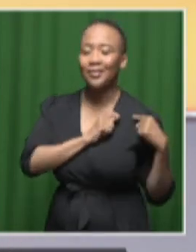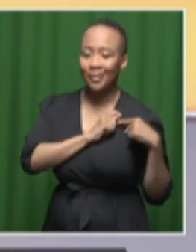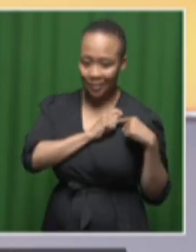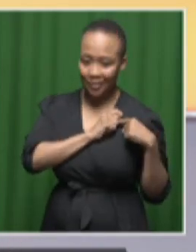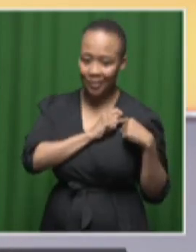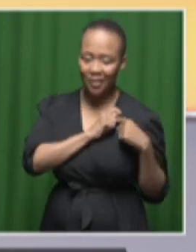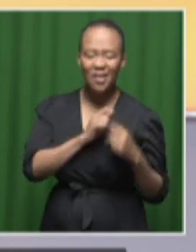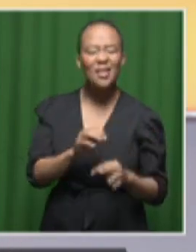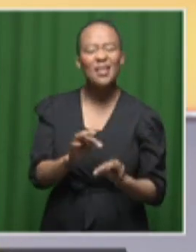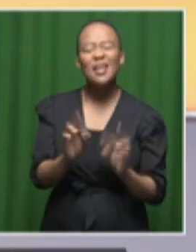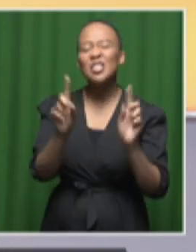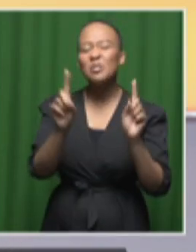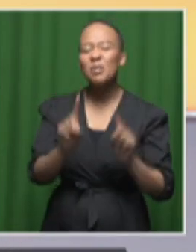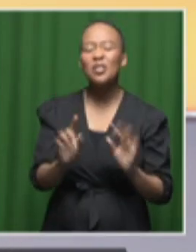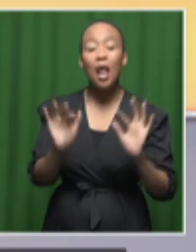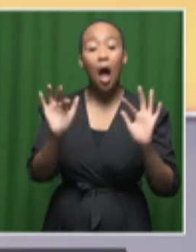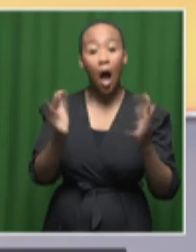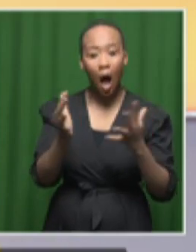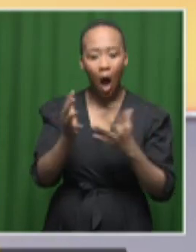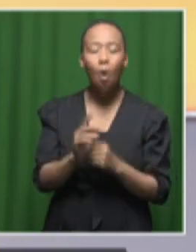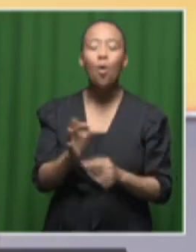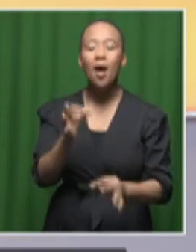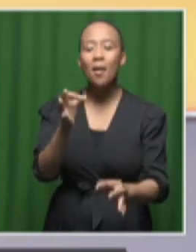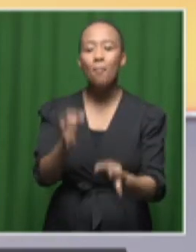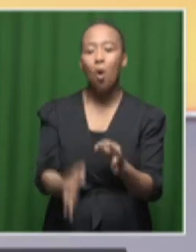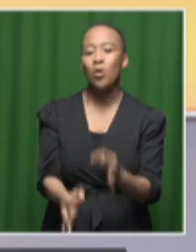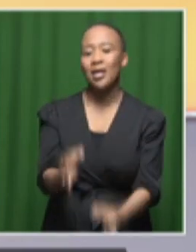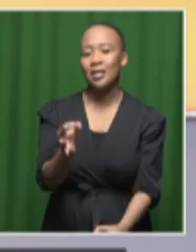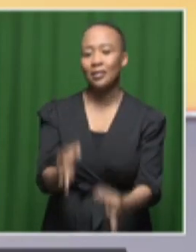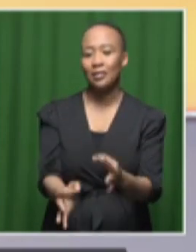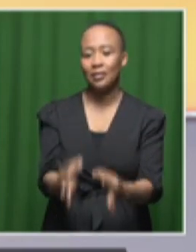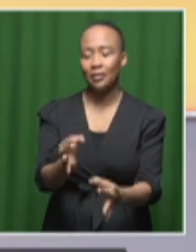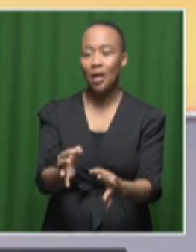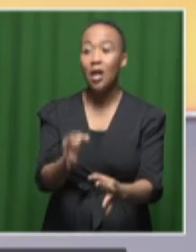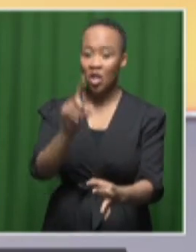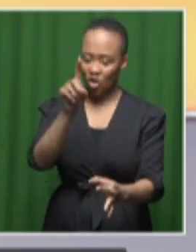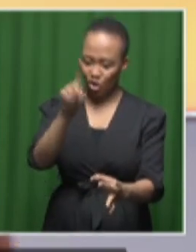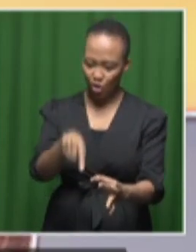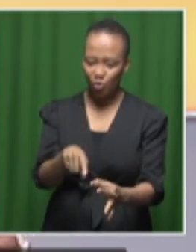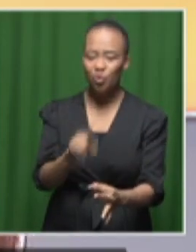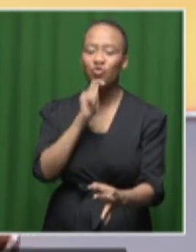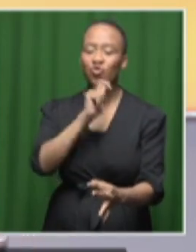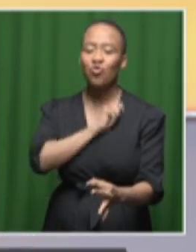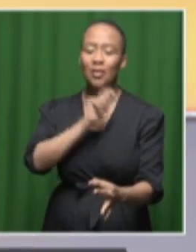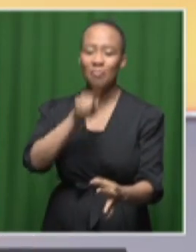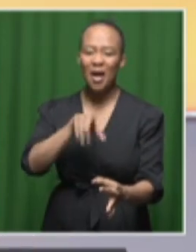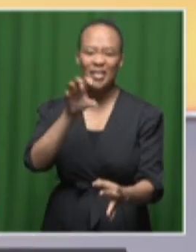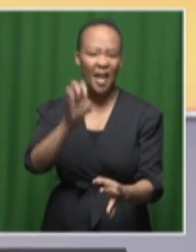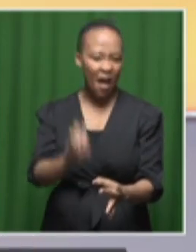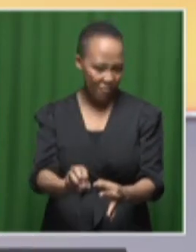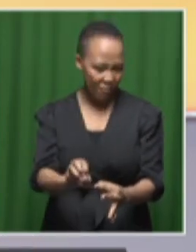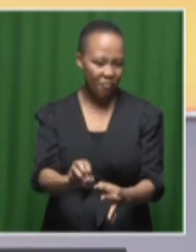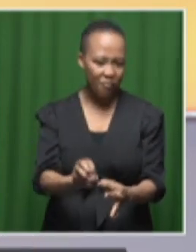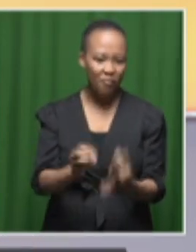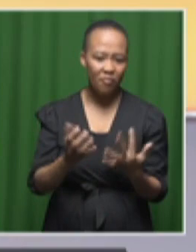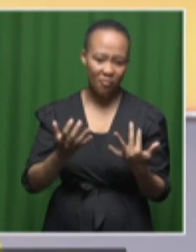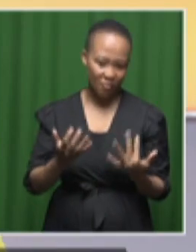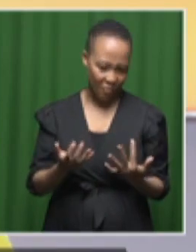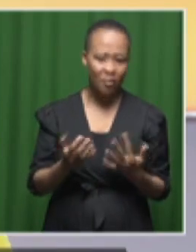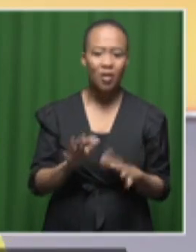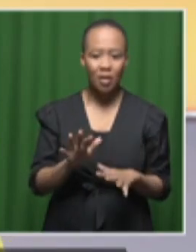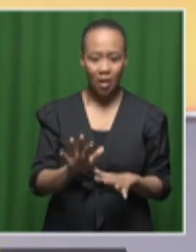it comes to politics and those kinds of institutions that they should be able to trust. It's the lowest that it's ever been in the last 17 years, which